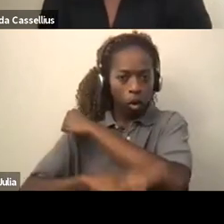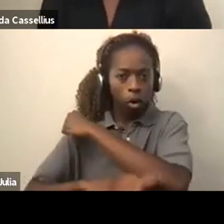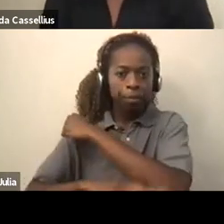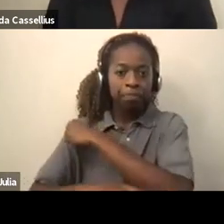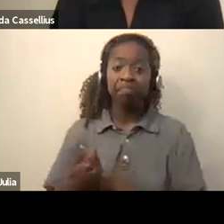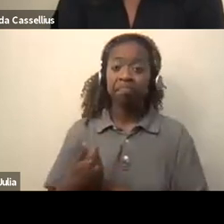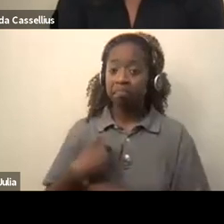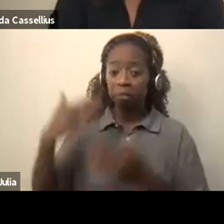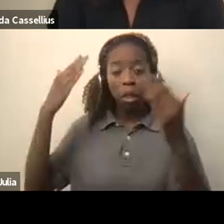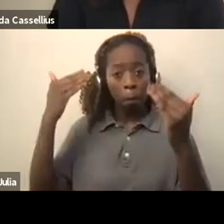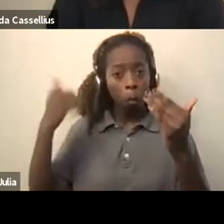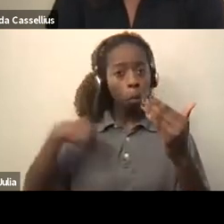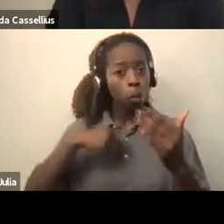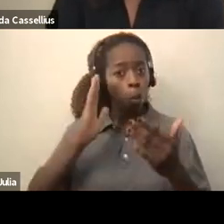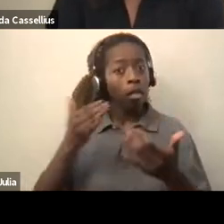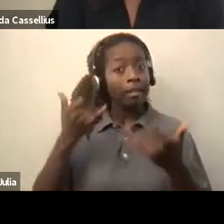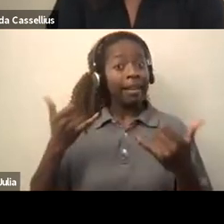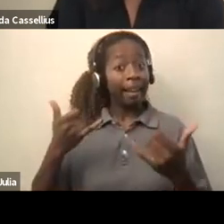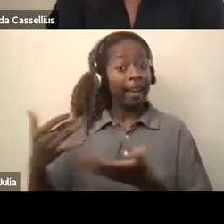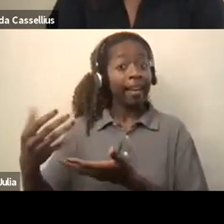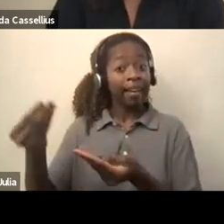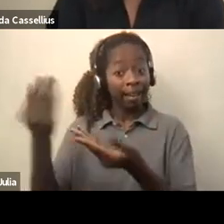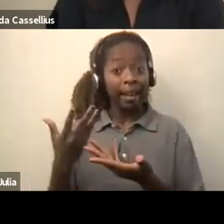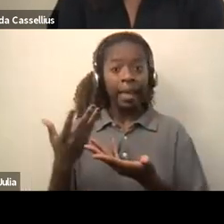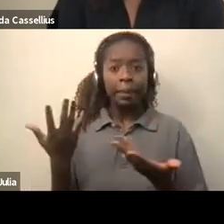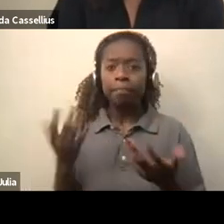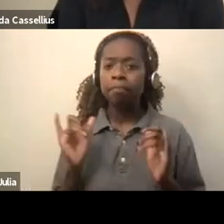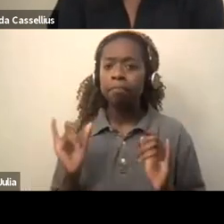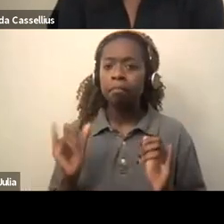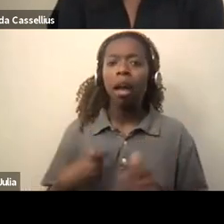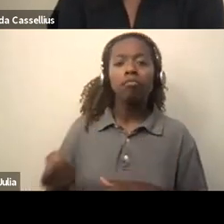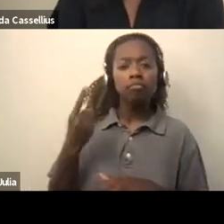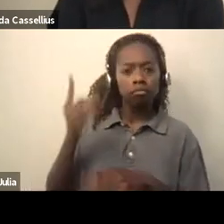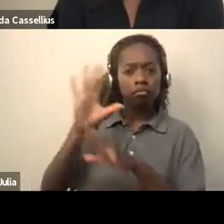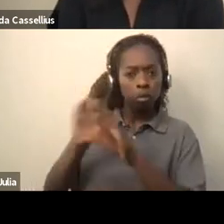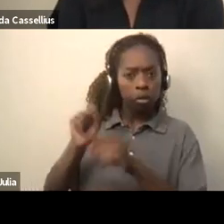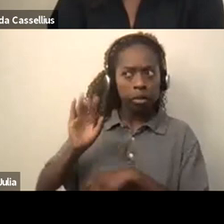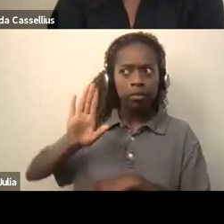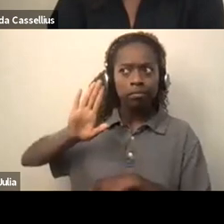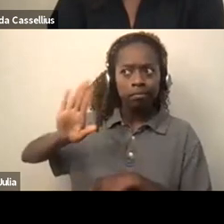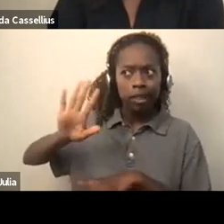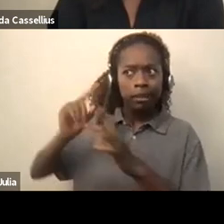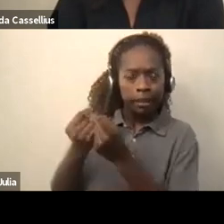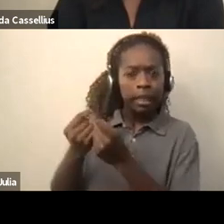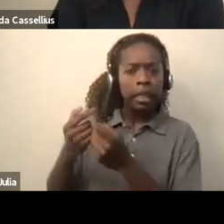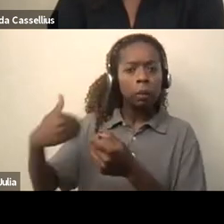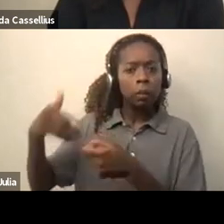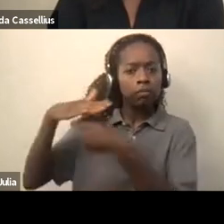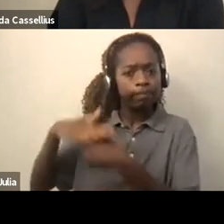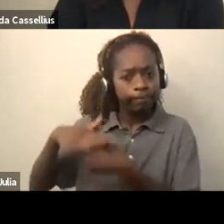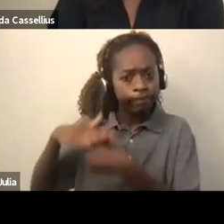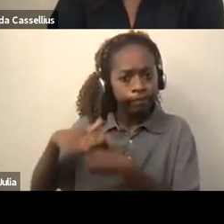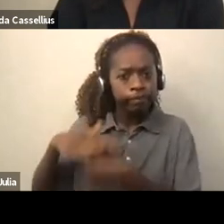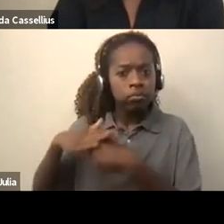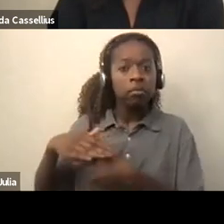others expected that we were going to have it today i certainly understand the superintendent on the team with the pressures that have been on their request to present